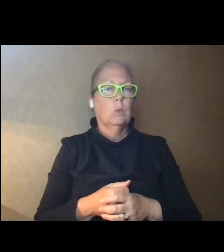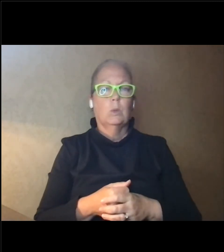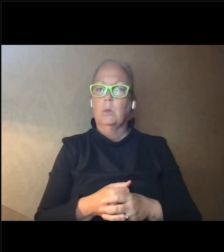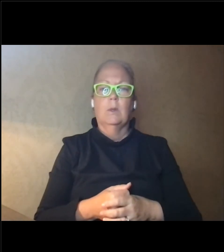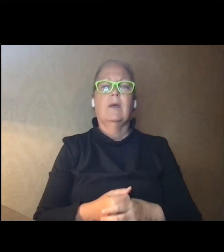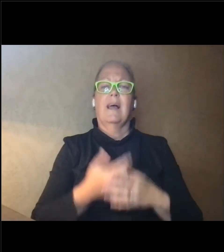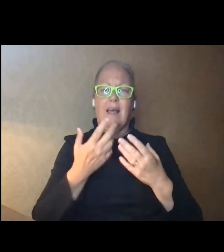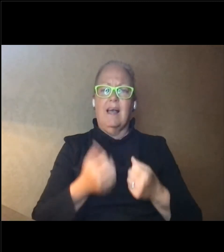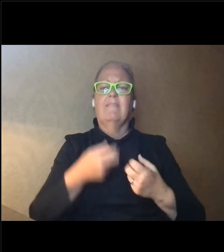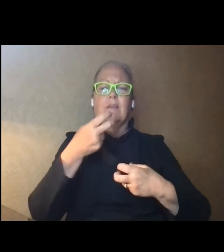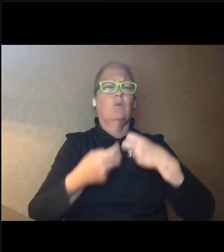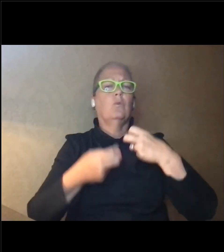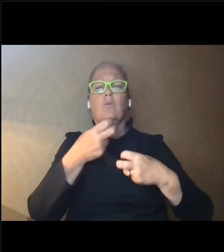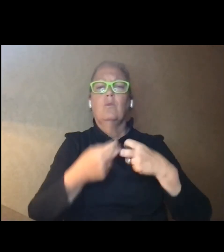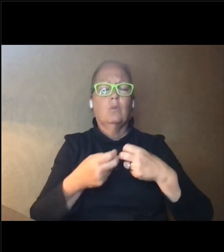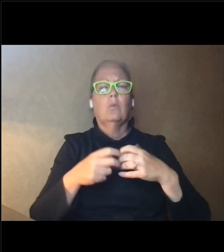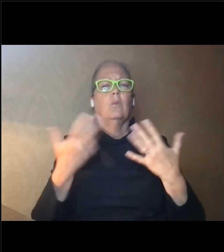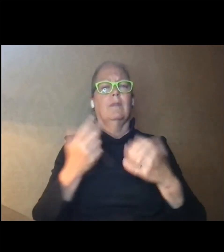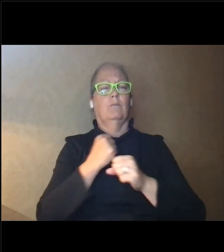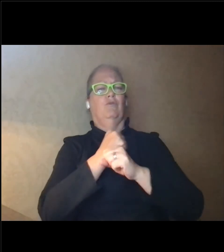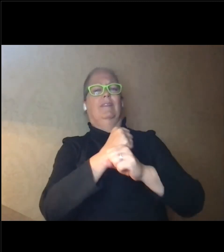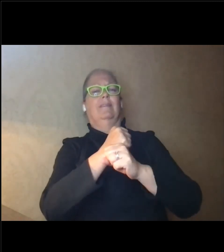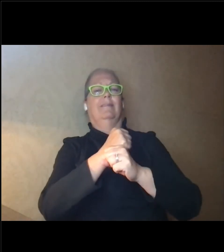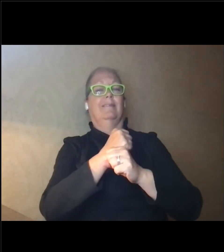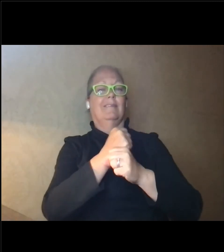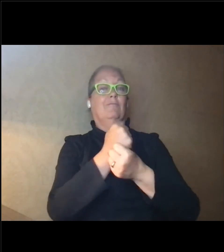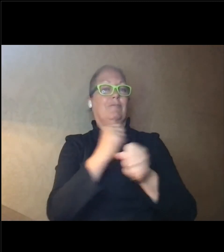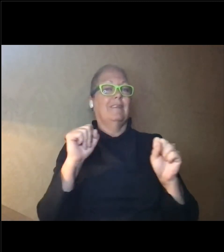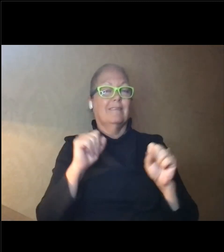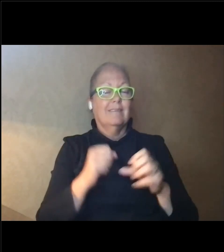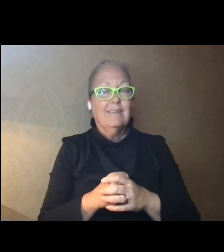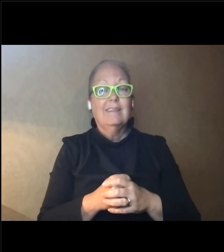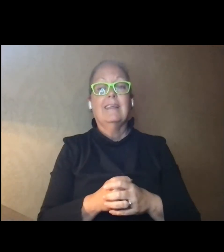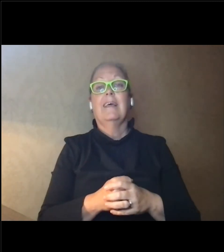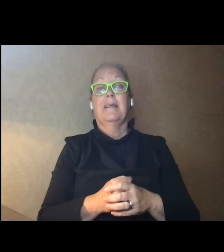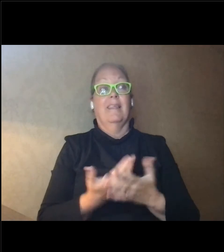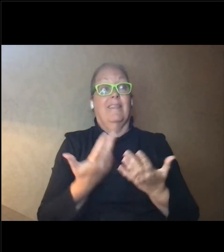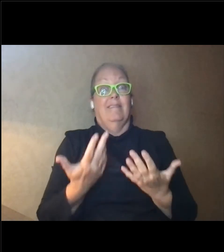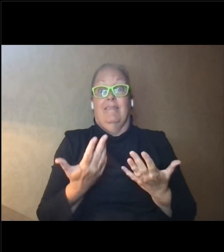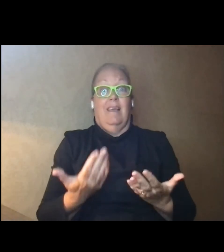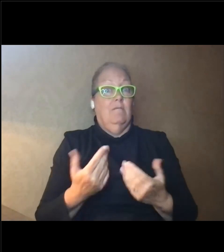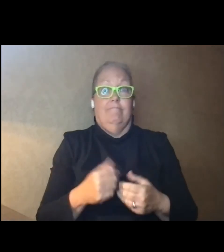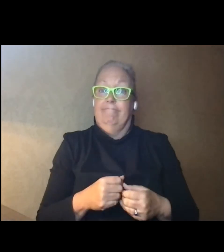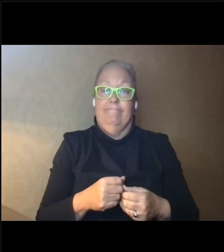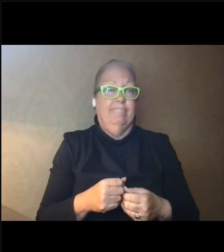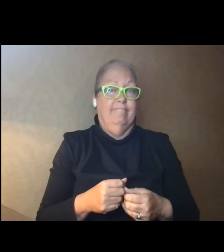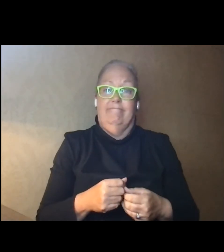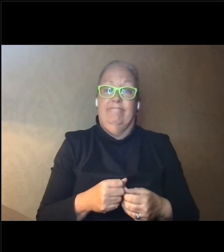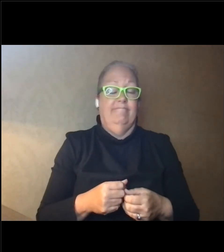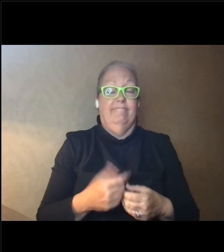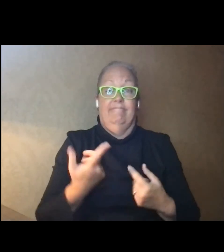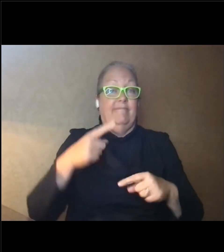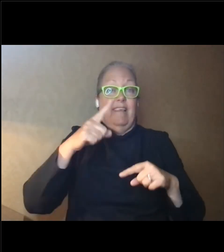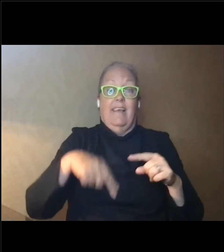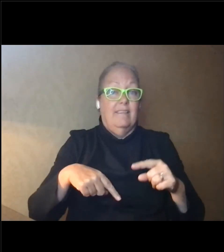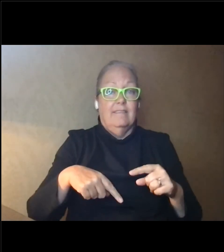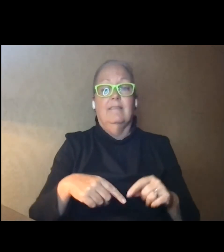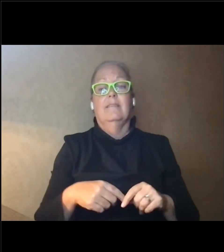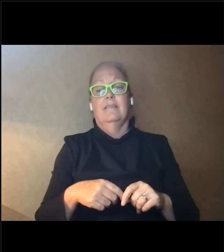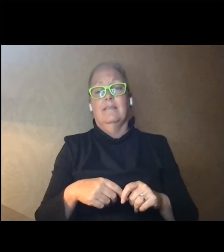are closed, so they are not accessible, they are not available anymore, and it's quite a very